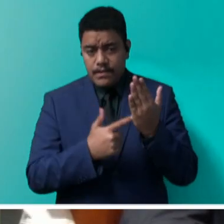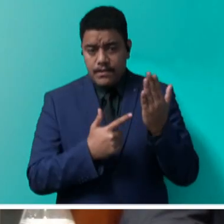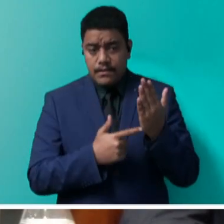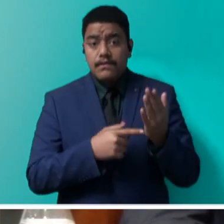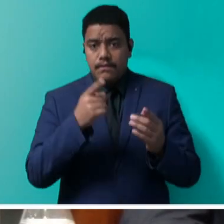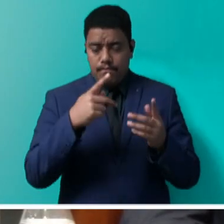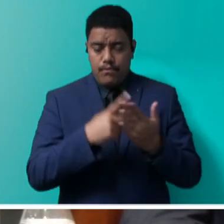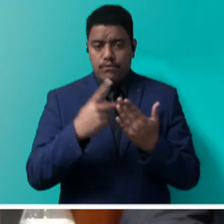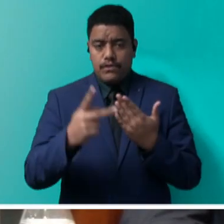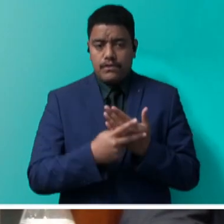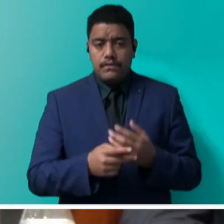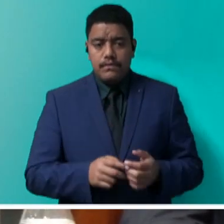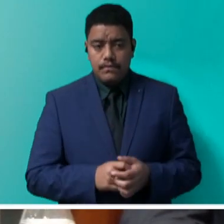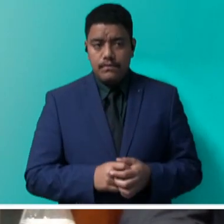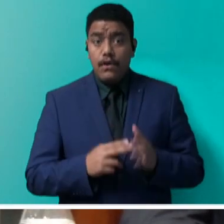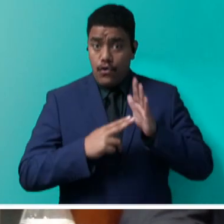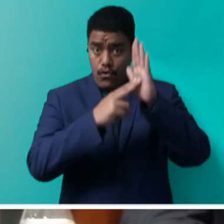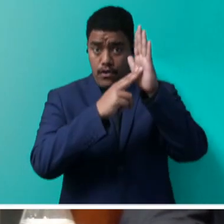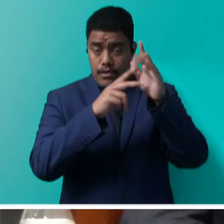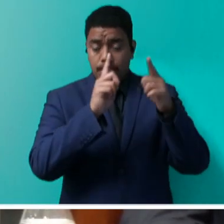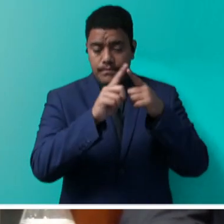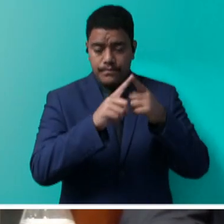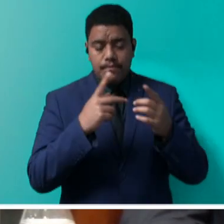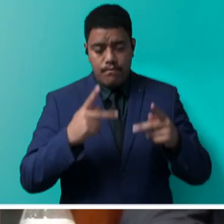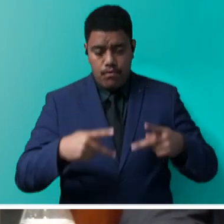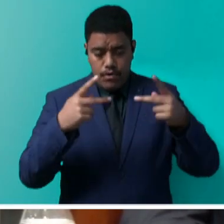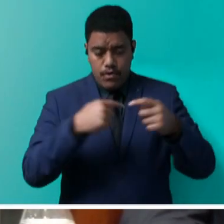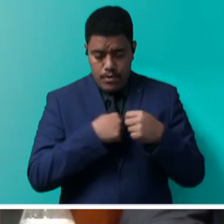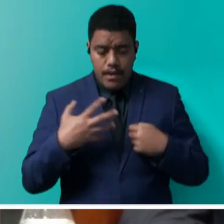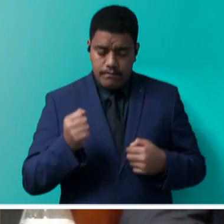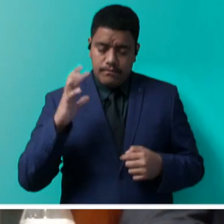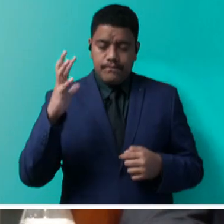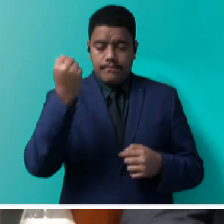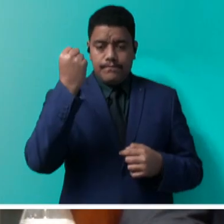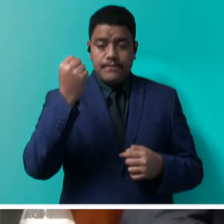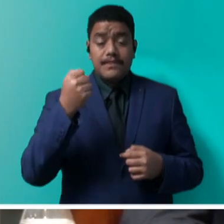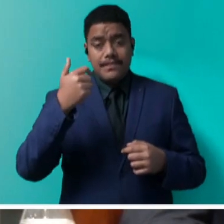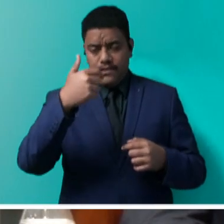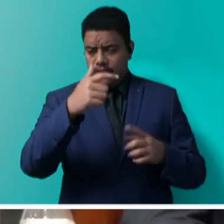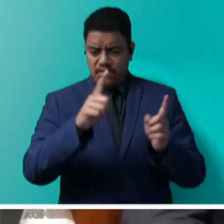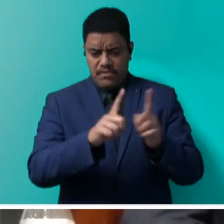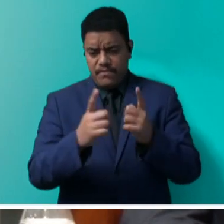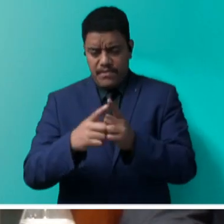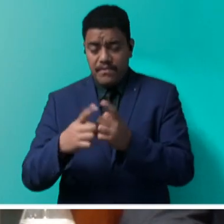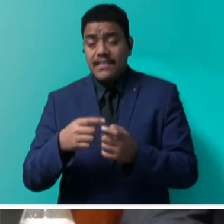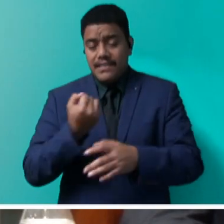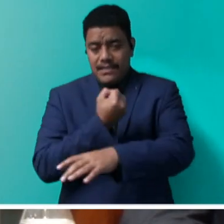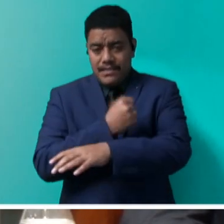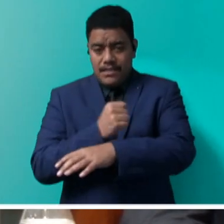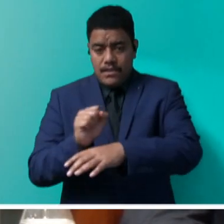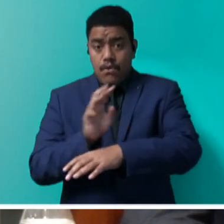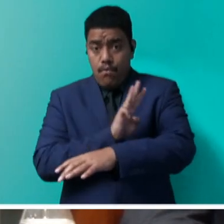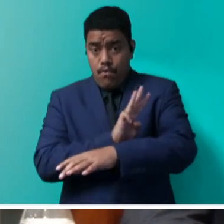critical projects. In the Northern Division, sir, in progress, we have successfully completed several seawalls